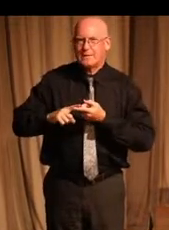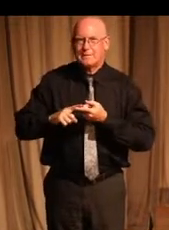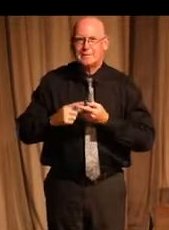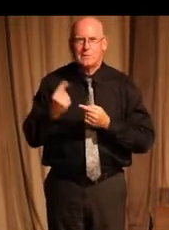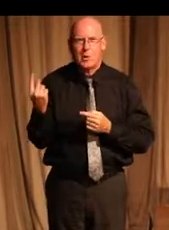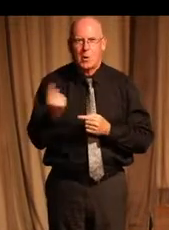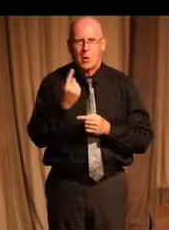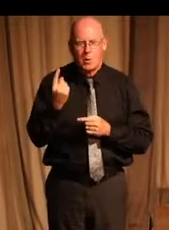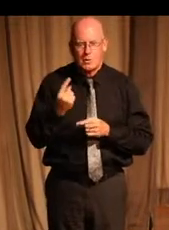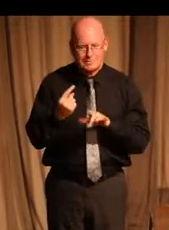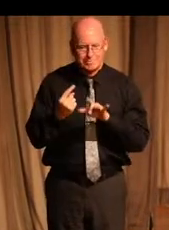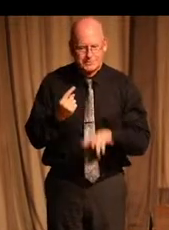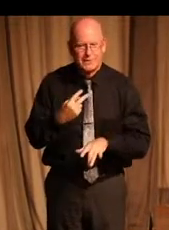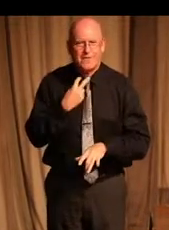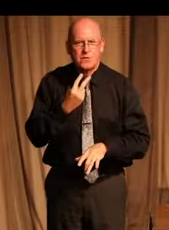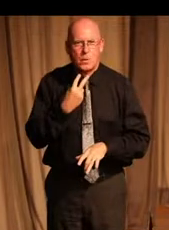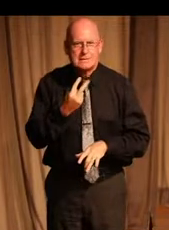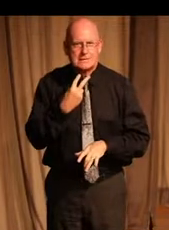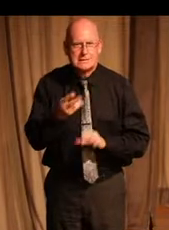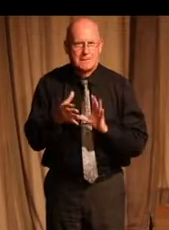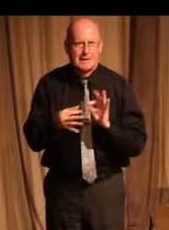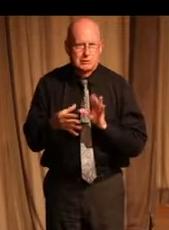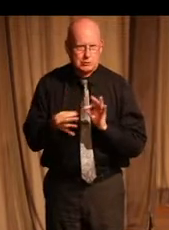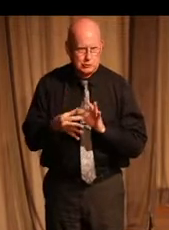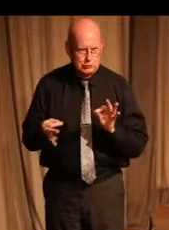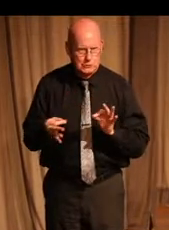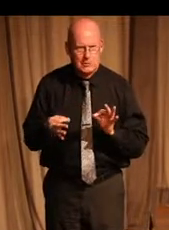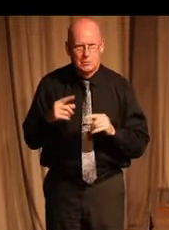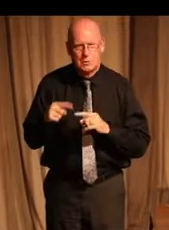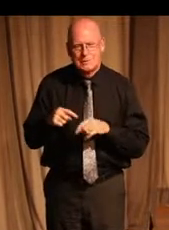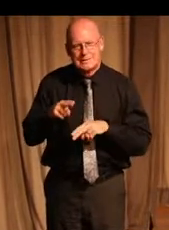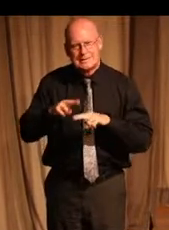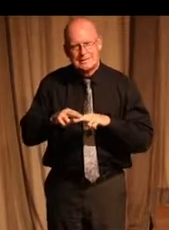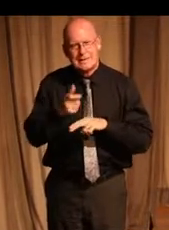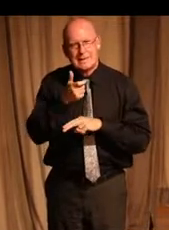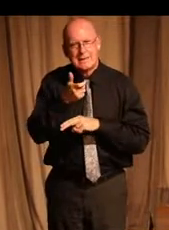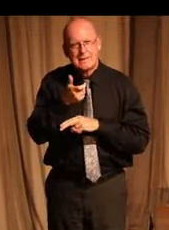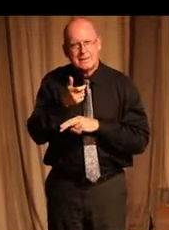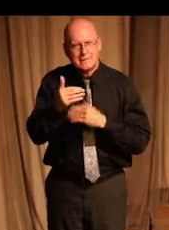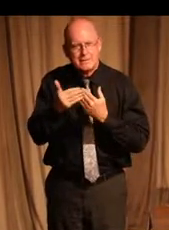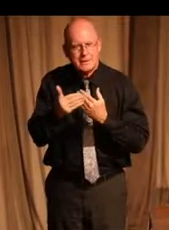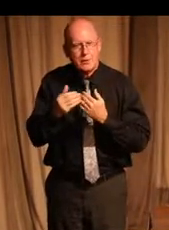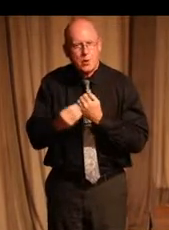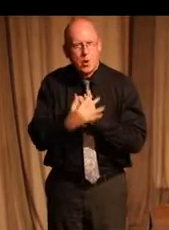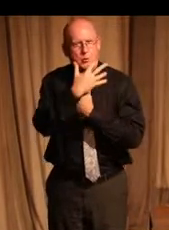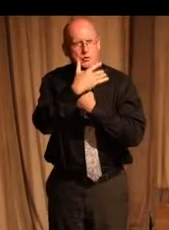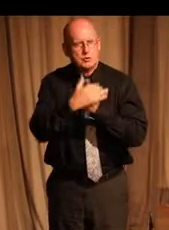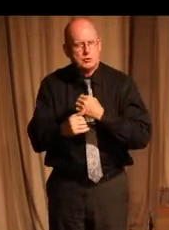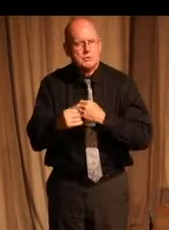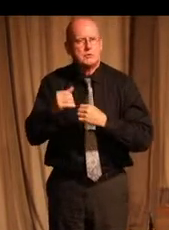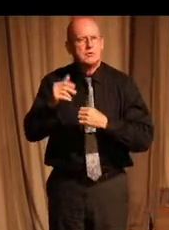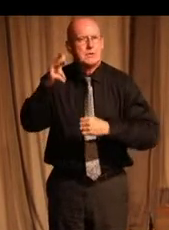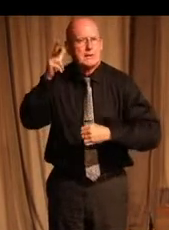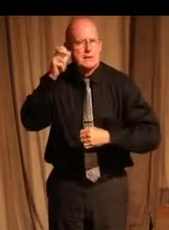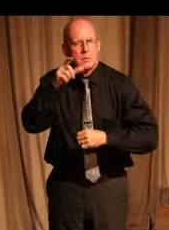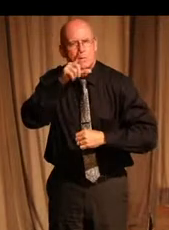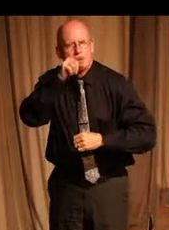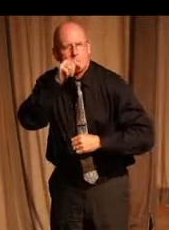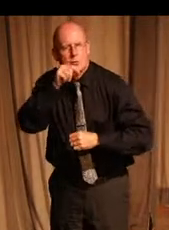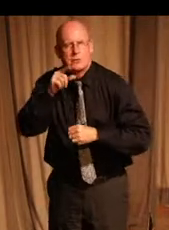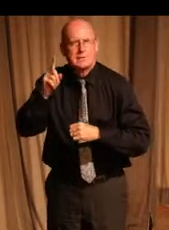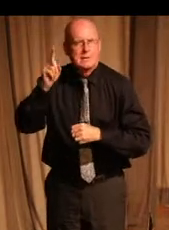on the voice recorder when we're like sitting by the ocean and you can hear the ocean and the birds and